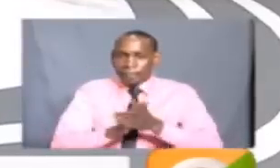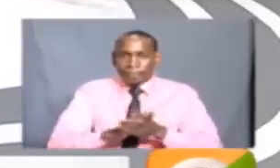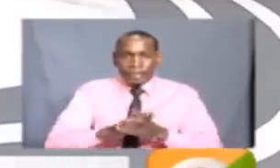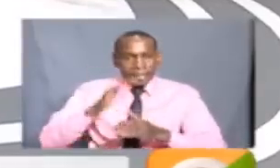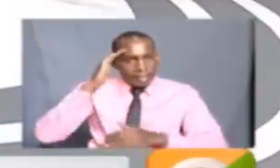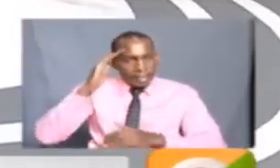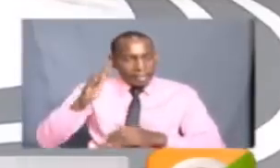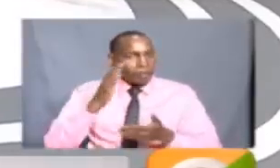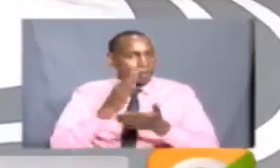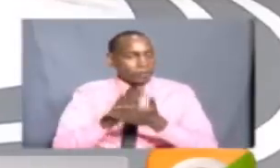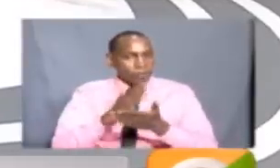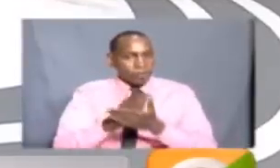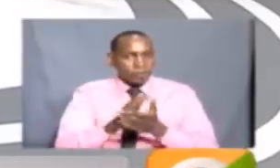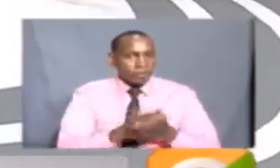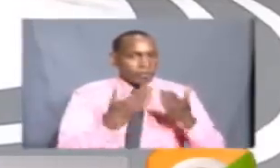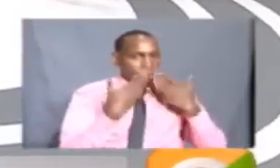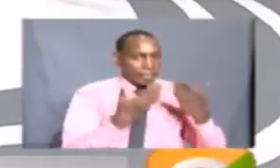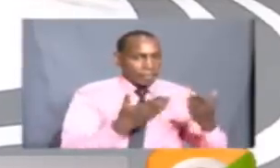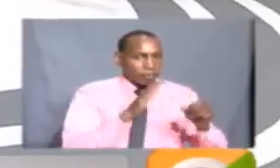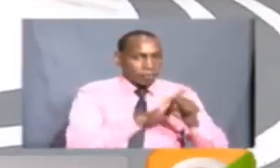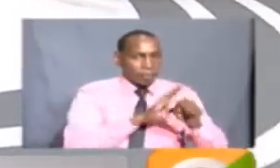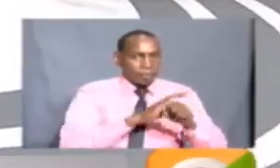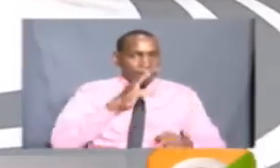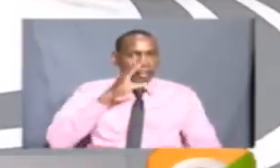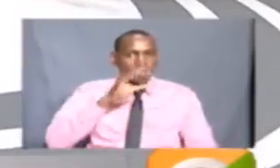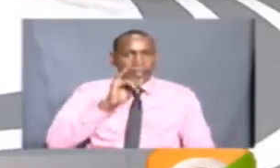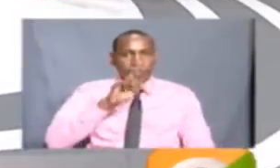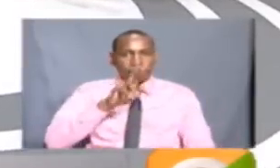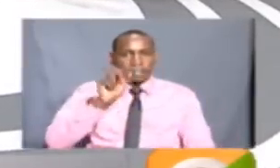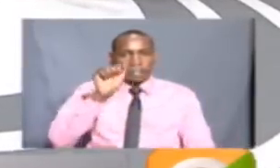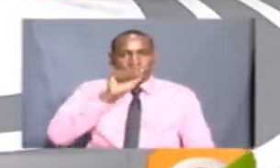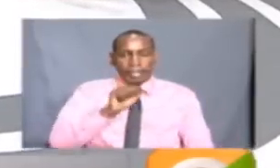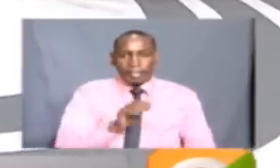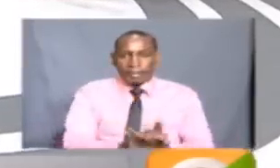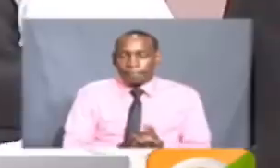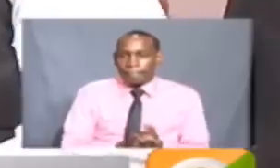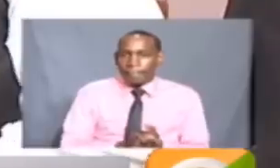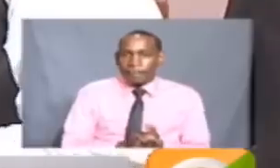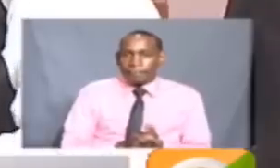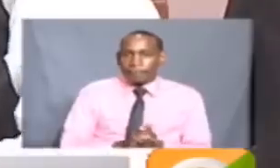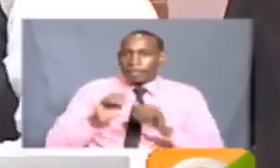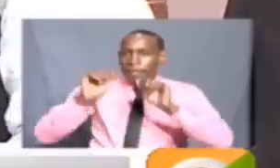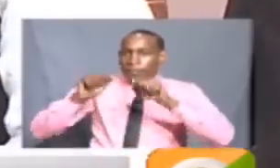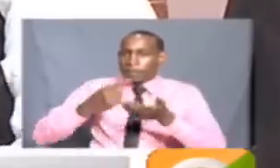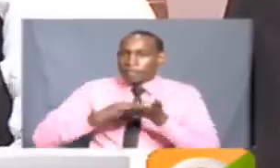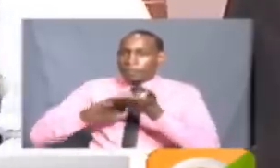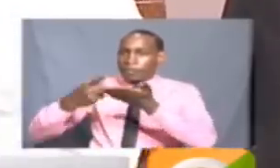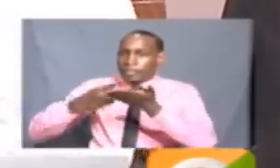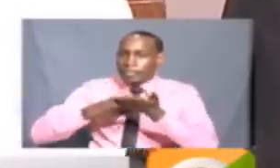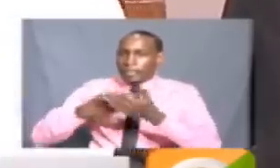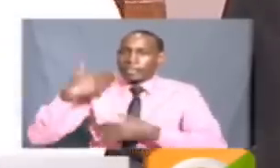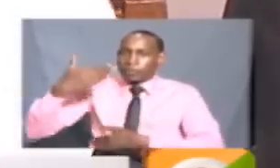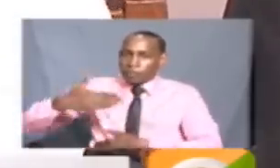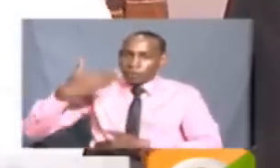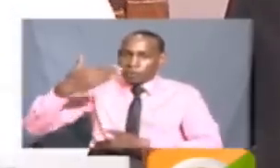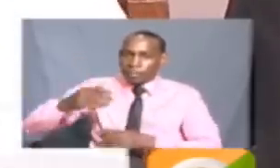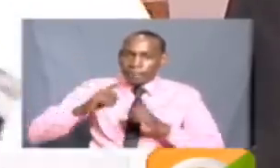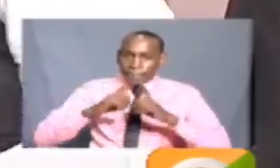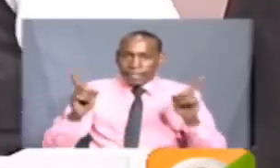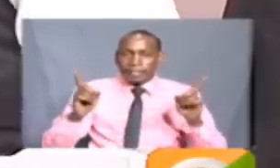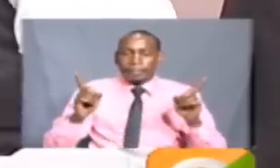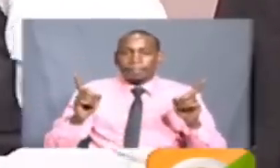Wasalimia kabisa. Asante sana, Silas. Gentlemen, you know, we can have this conversation over and over again, but you know